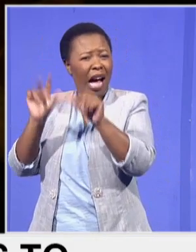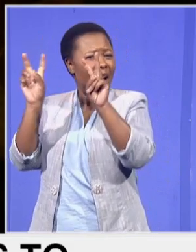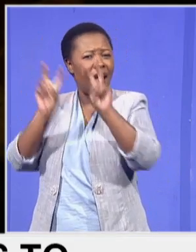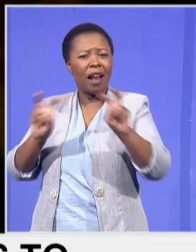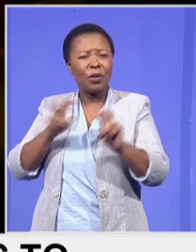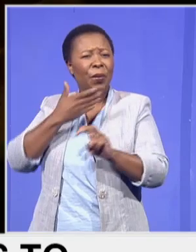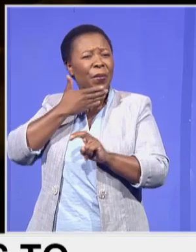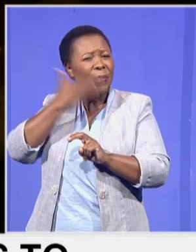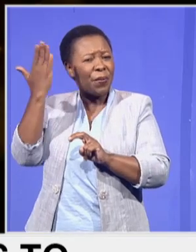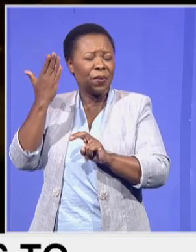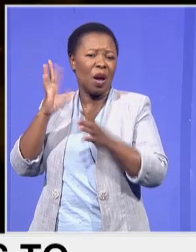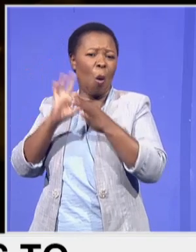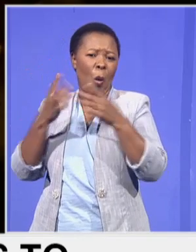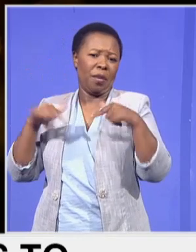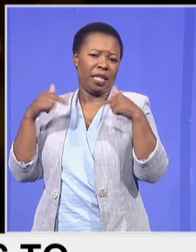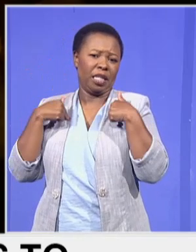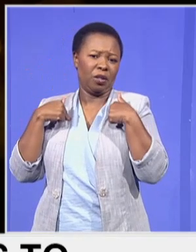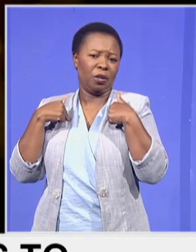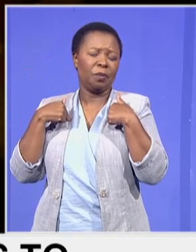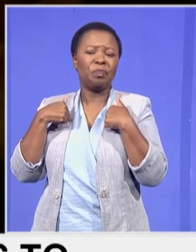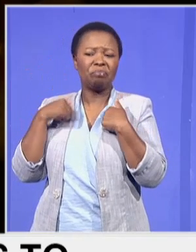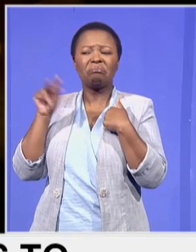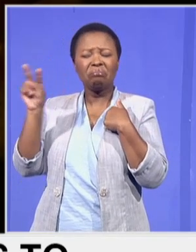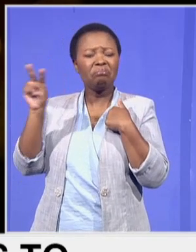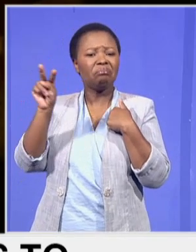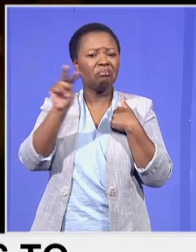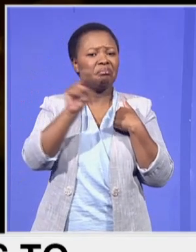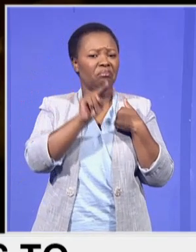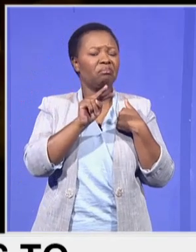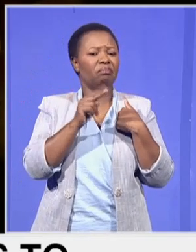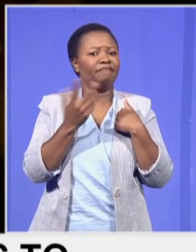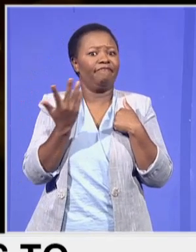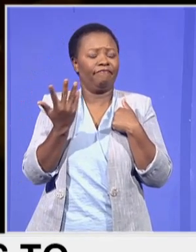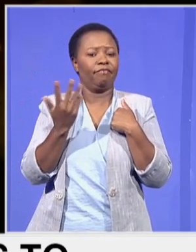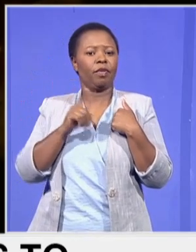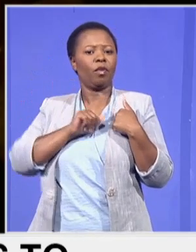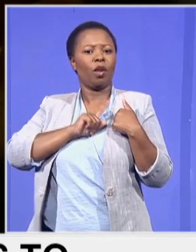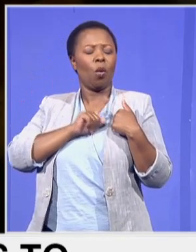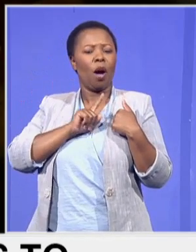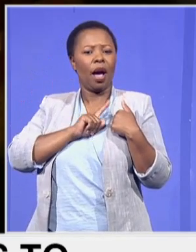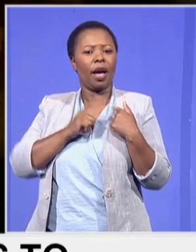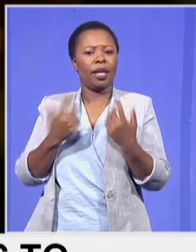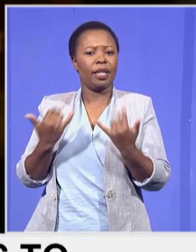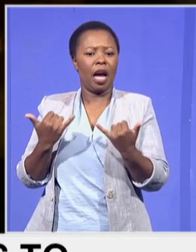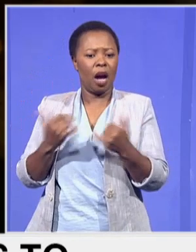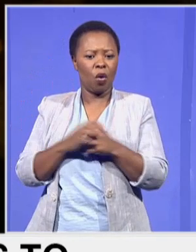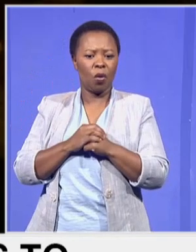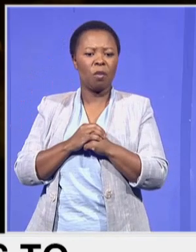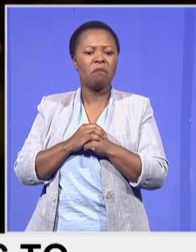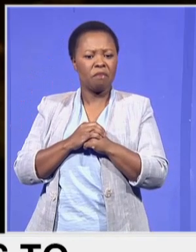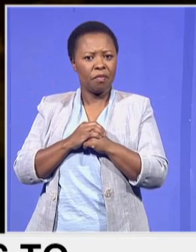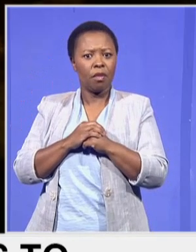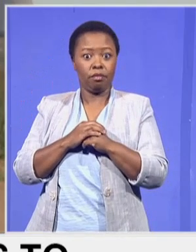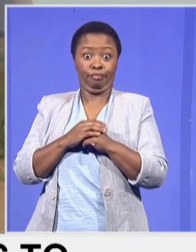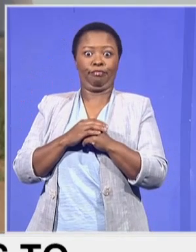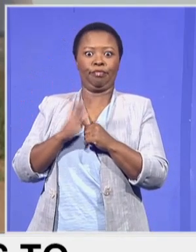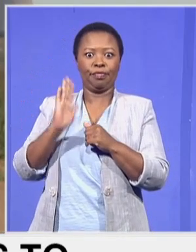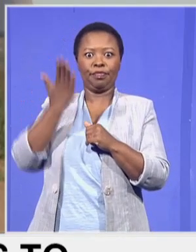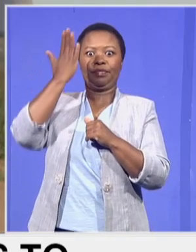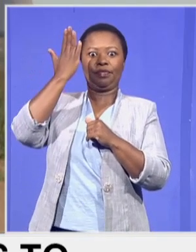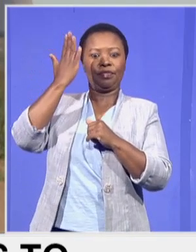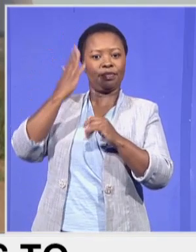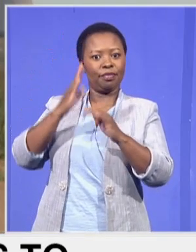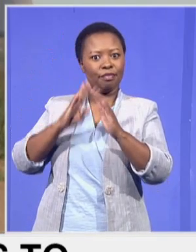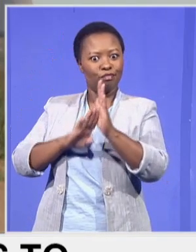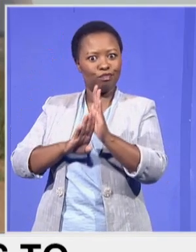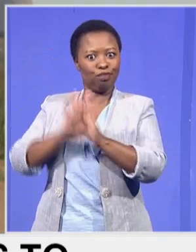And I can see a lot of commentary about why this sudden huge improvement, where